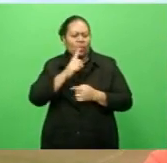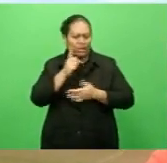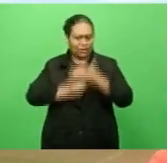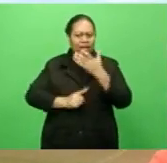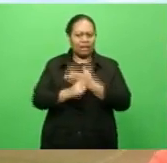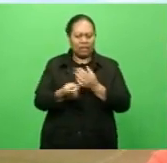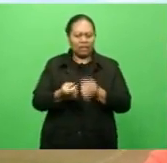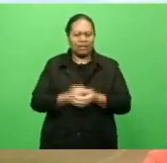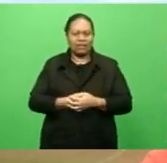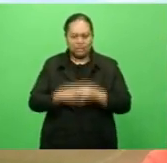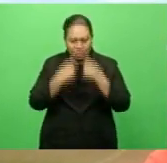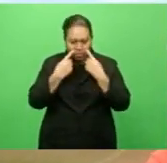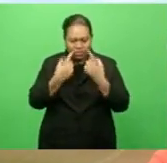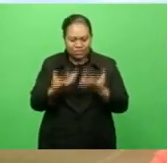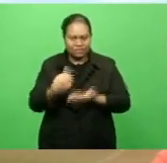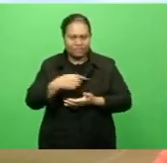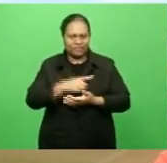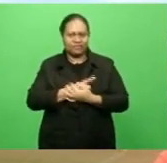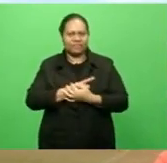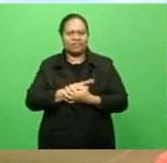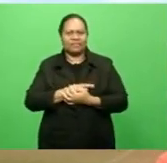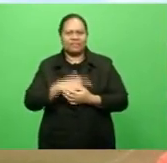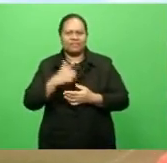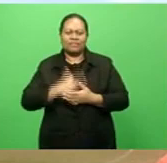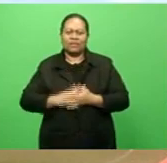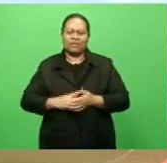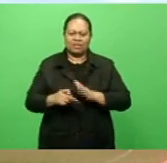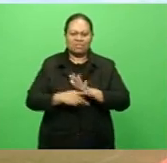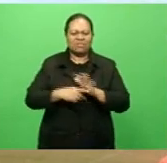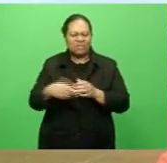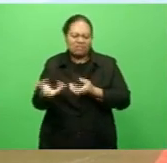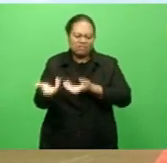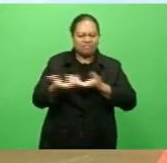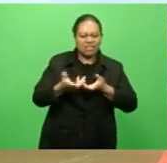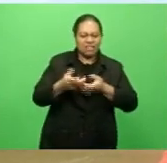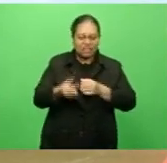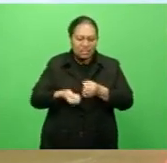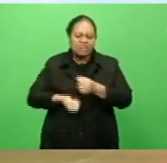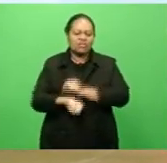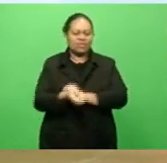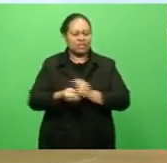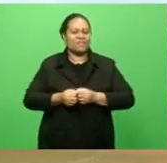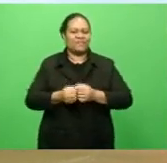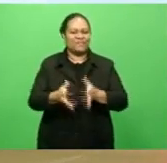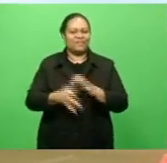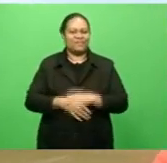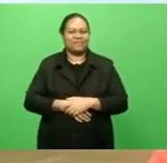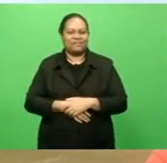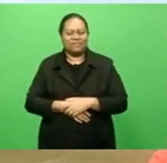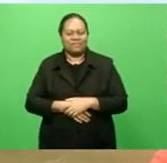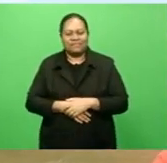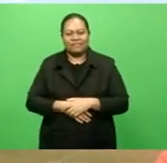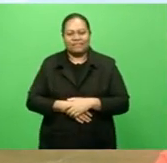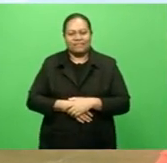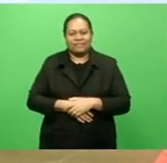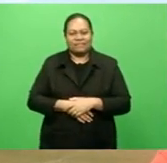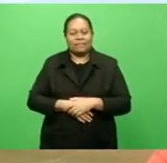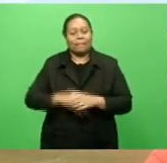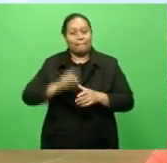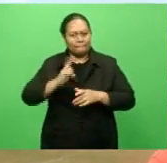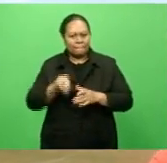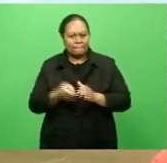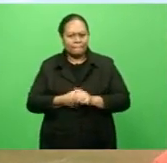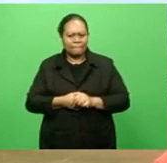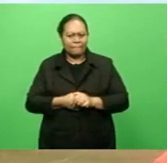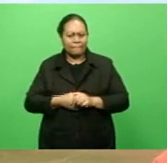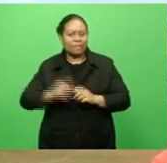us. The primary goal was just to get cricket started again, and T10 was the best format for it. But after the